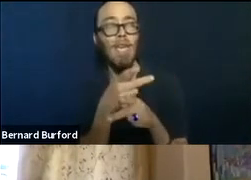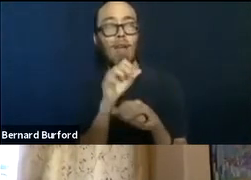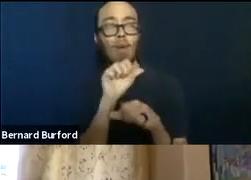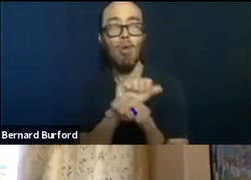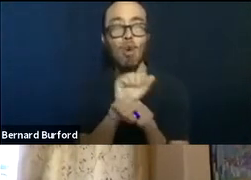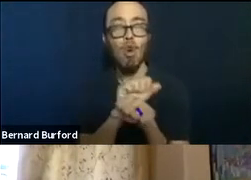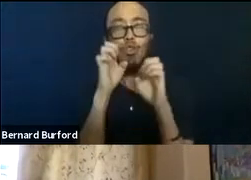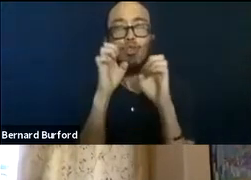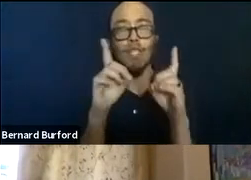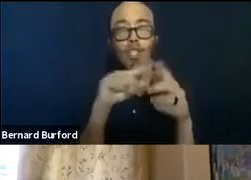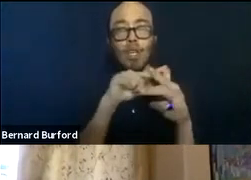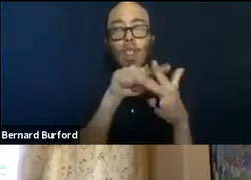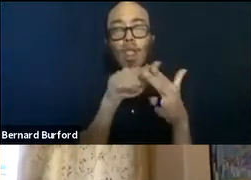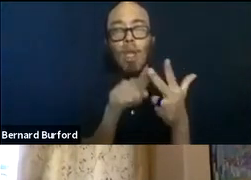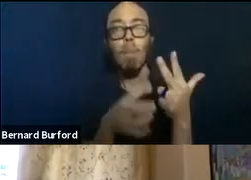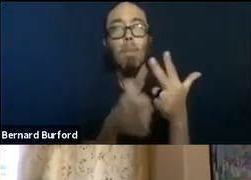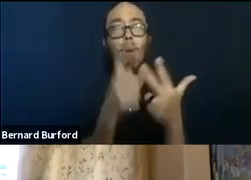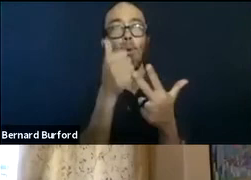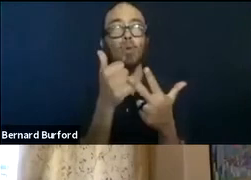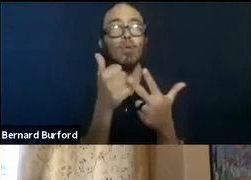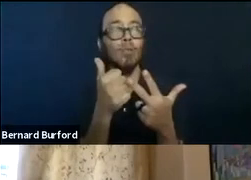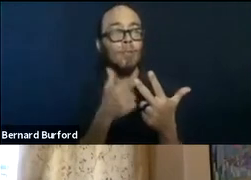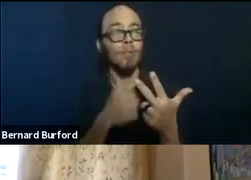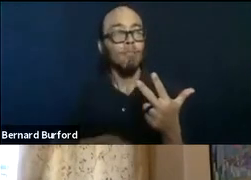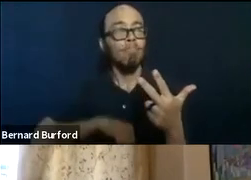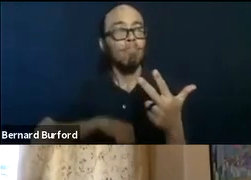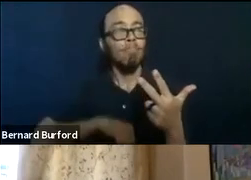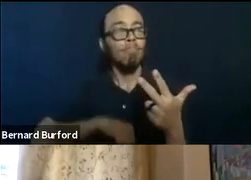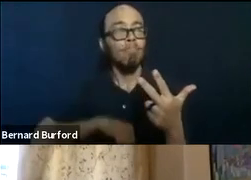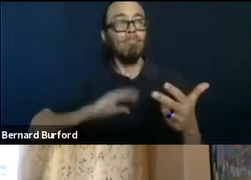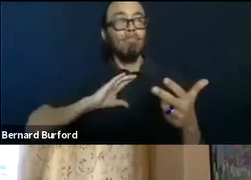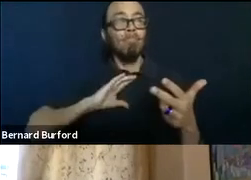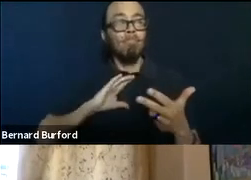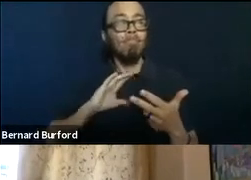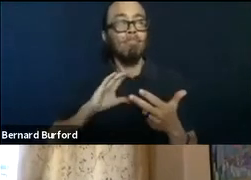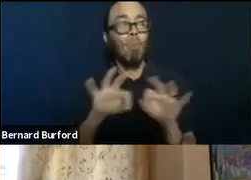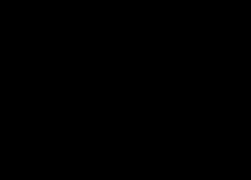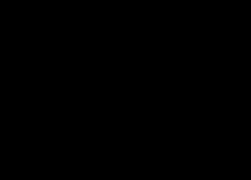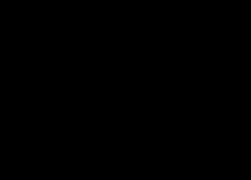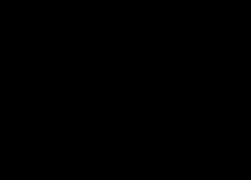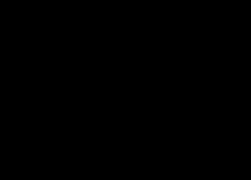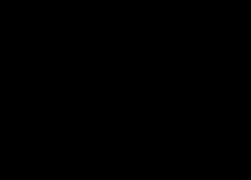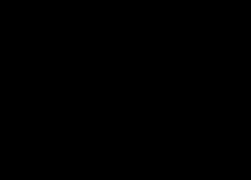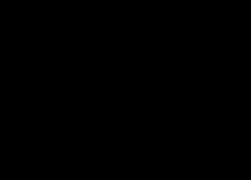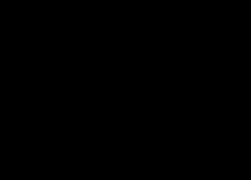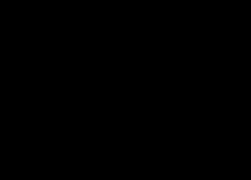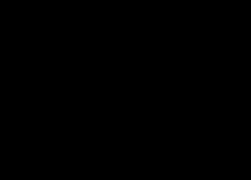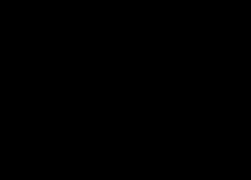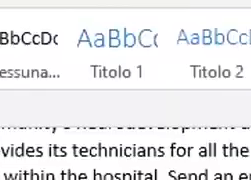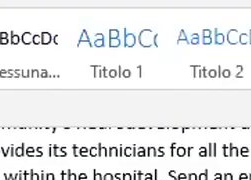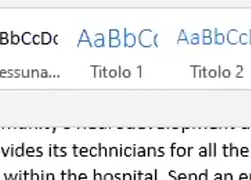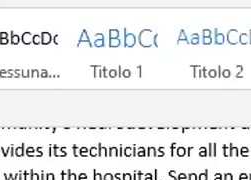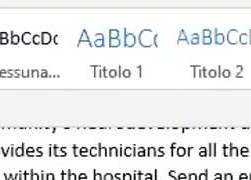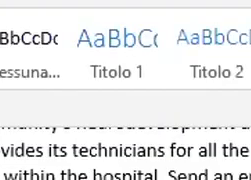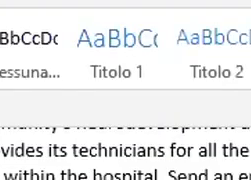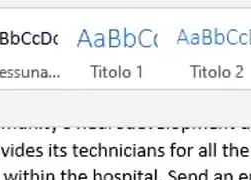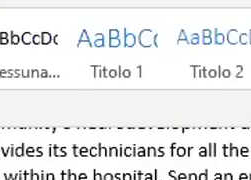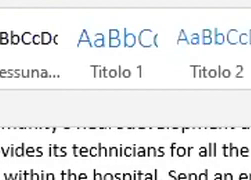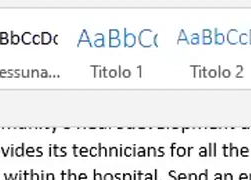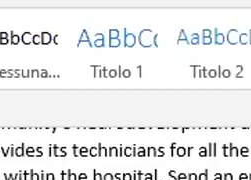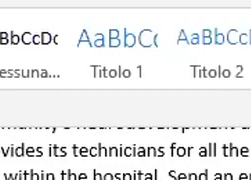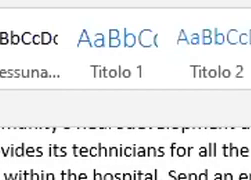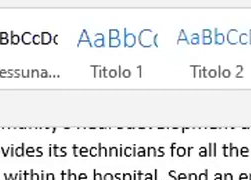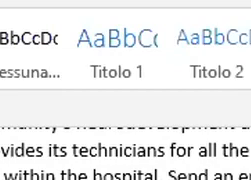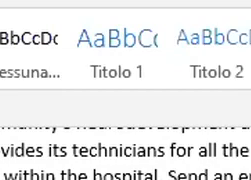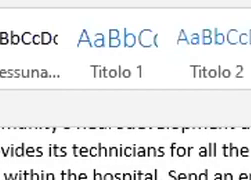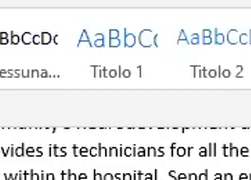are three of the most dignifying and most important things to make sure everyone has the opportunity for. One